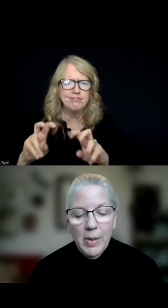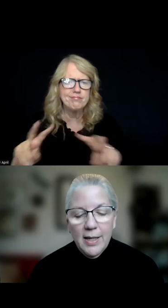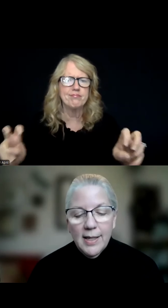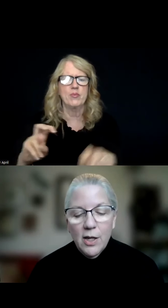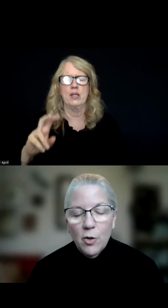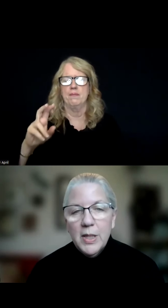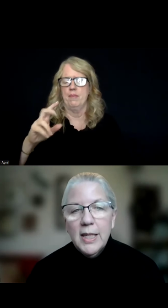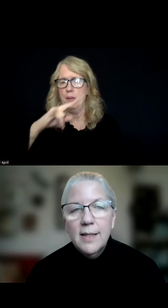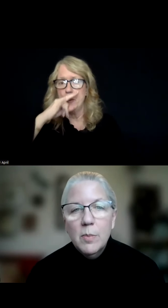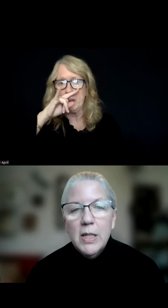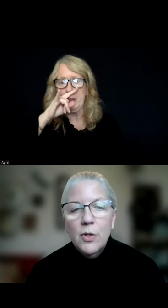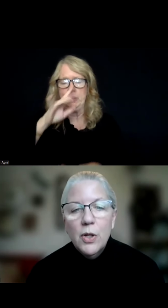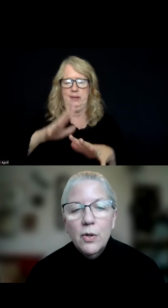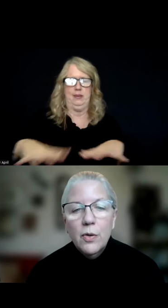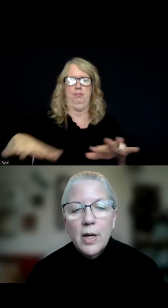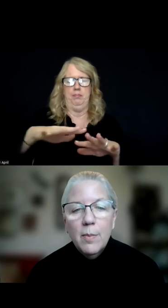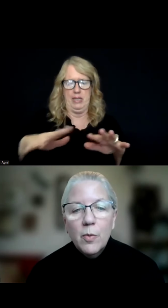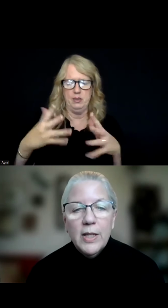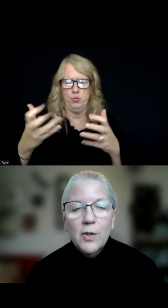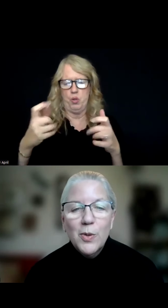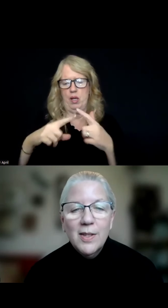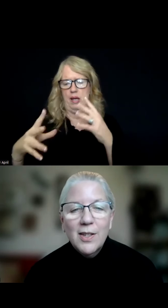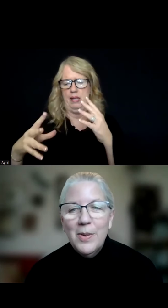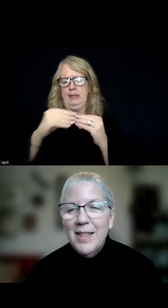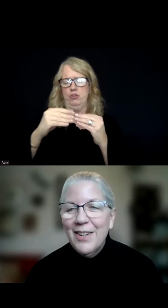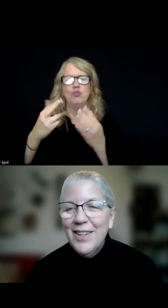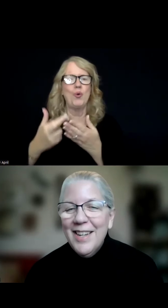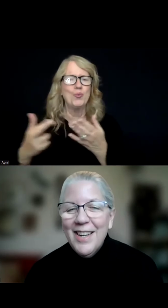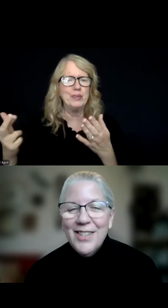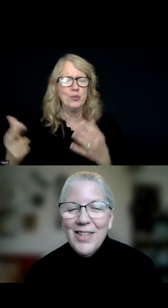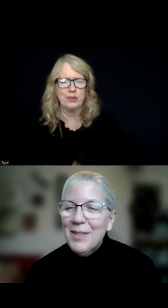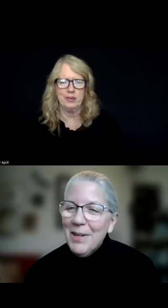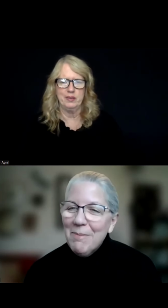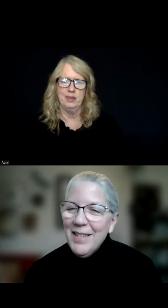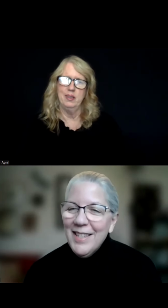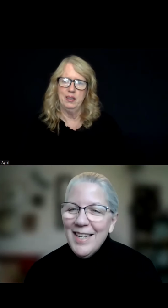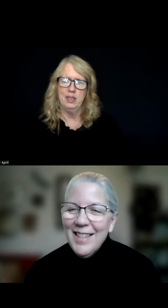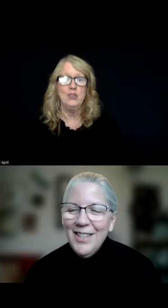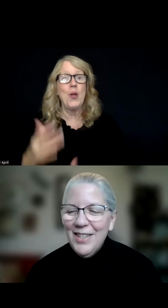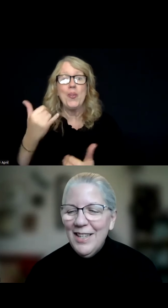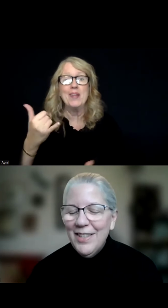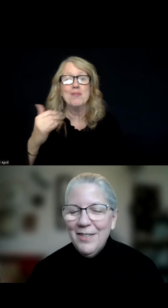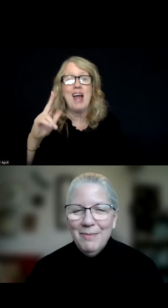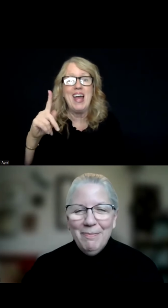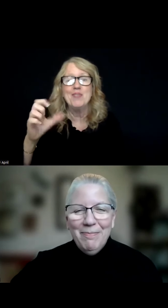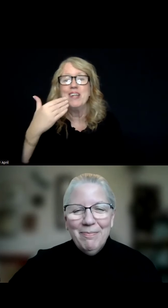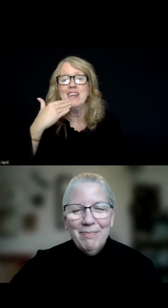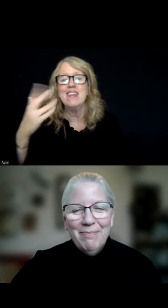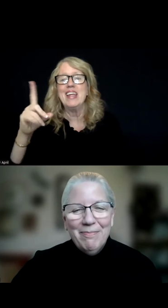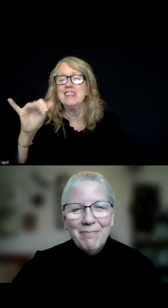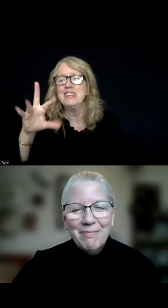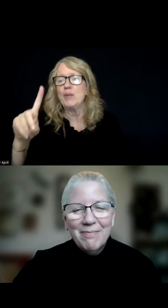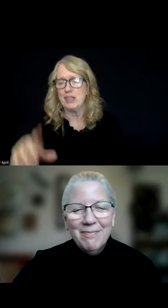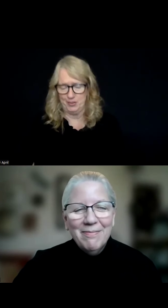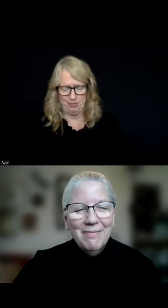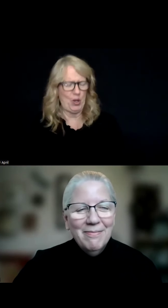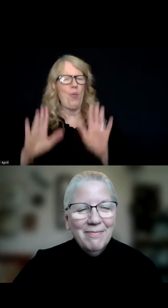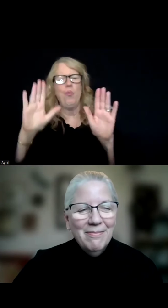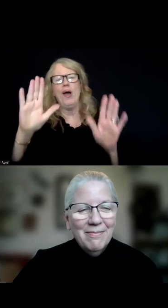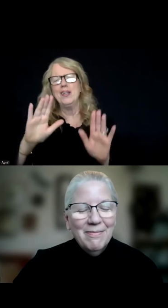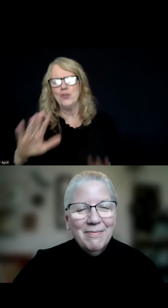kids space and hope to get some additional resources going there. So that's my update today. Thank you, David.